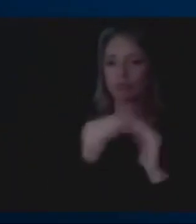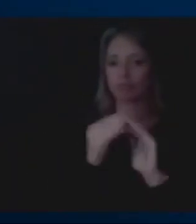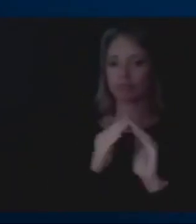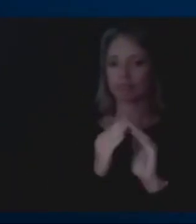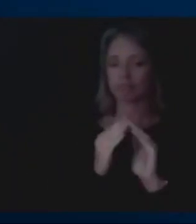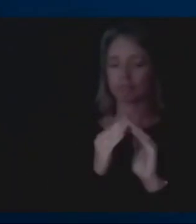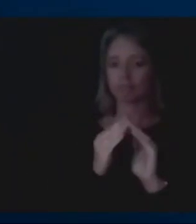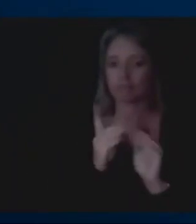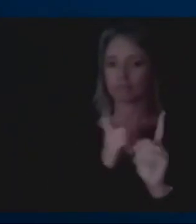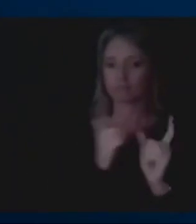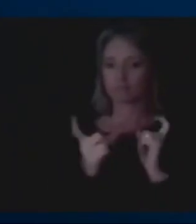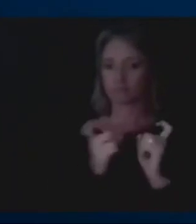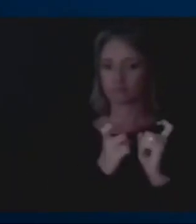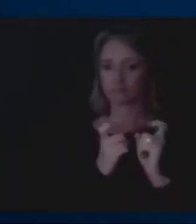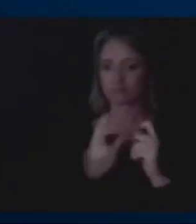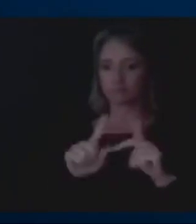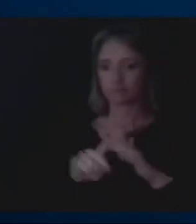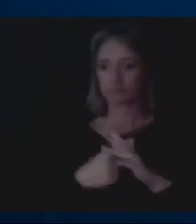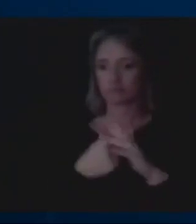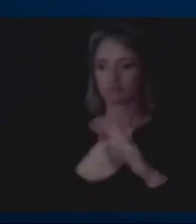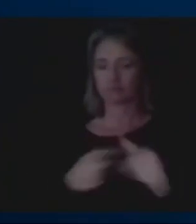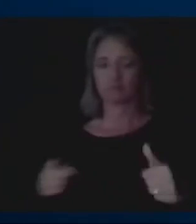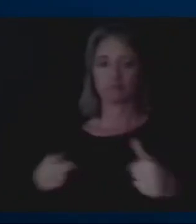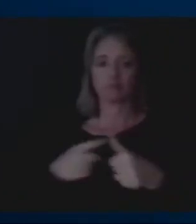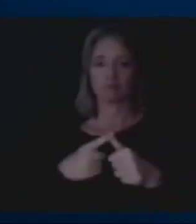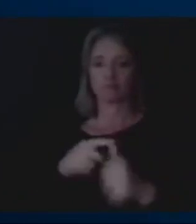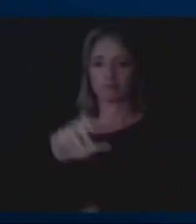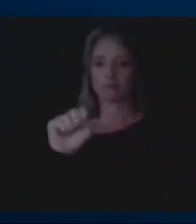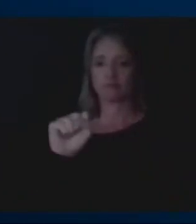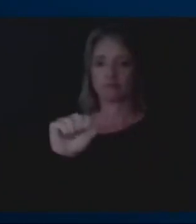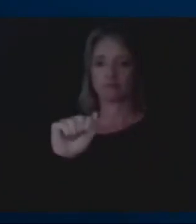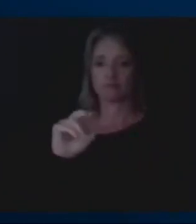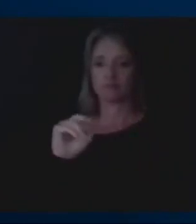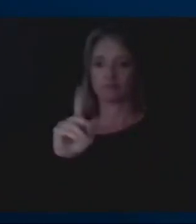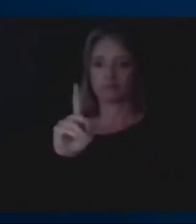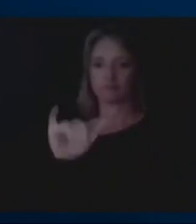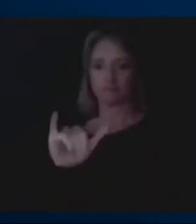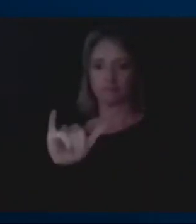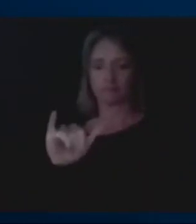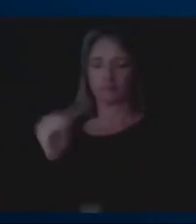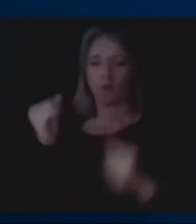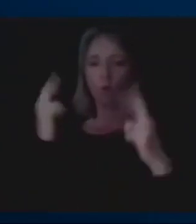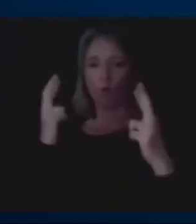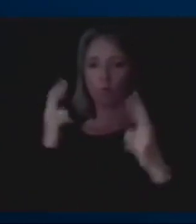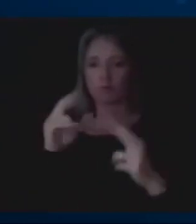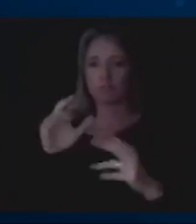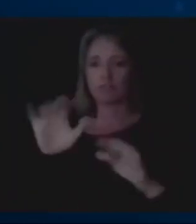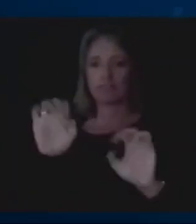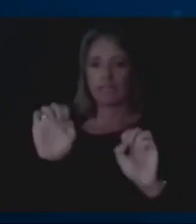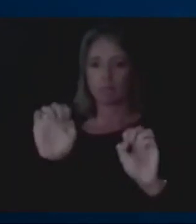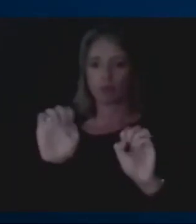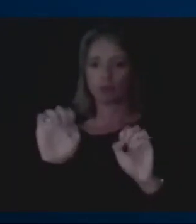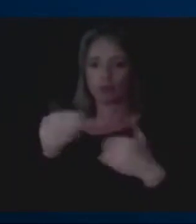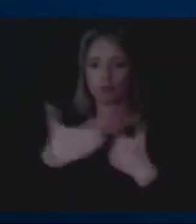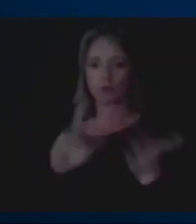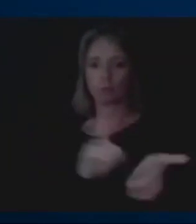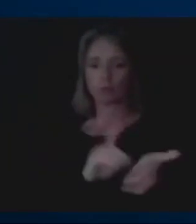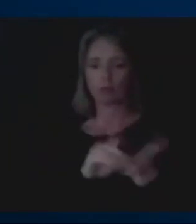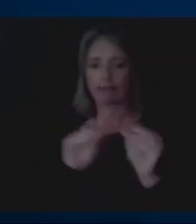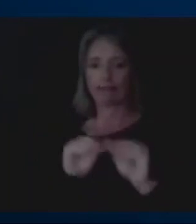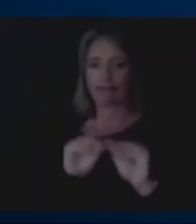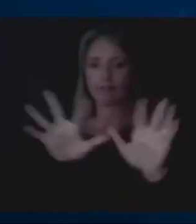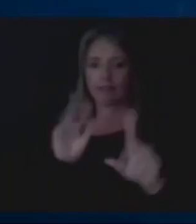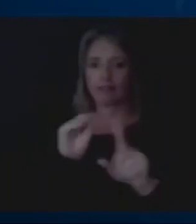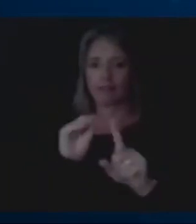And the first one is from Sandy, and she was hoping our ED docs could clarify the effects of long